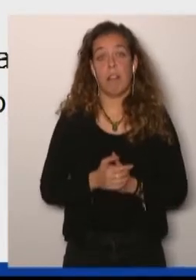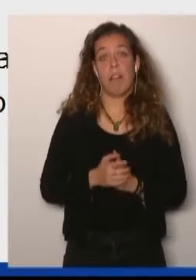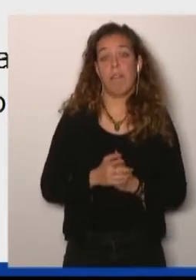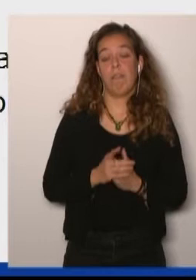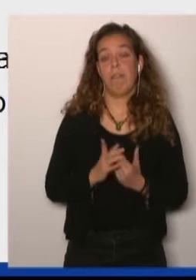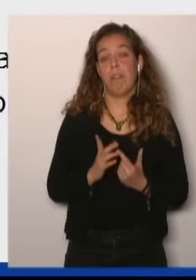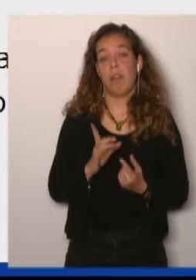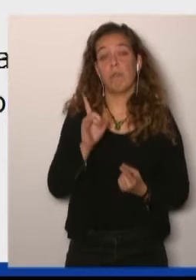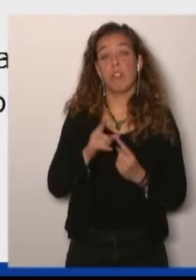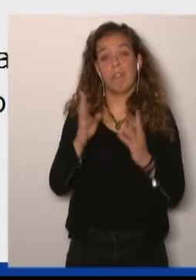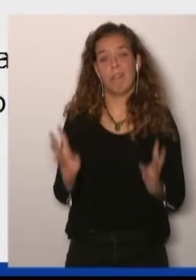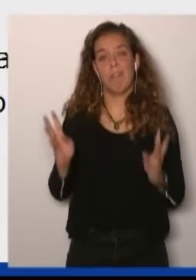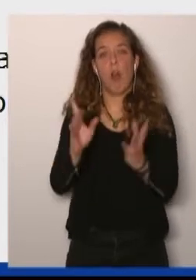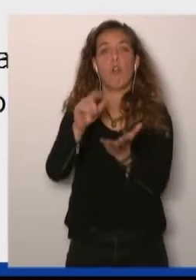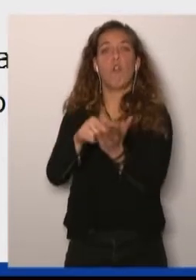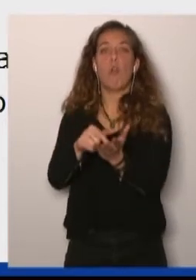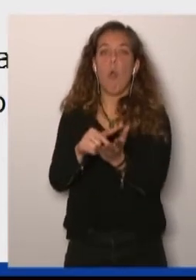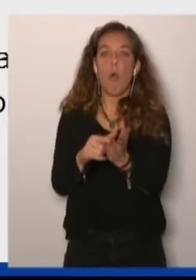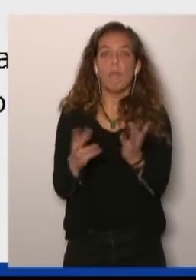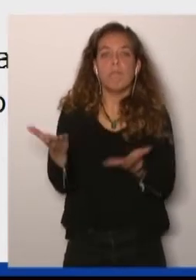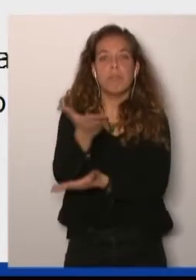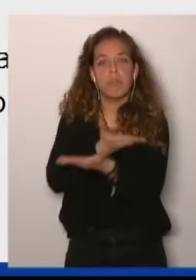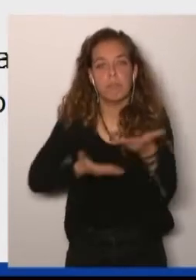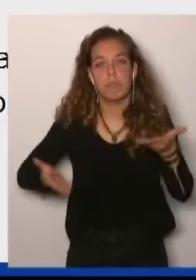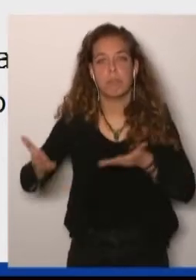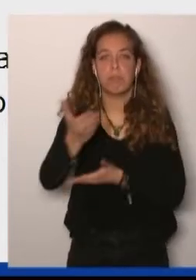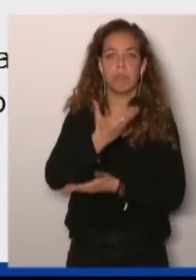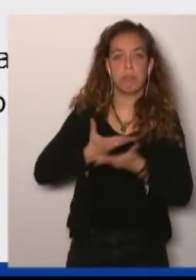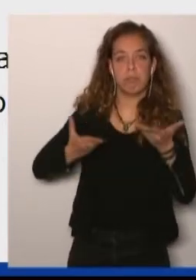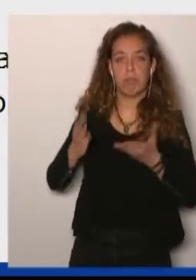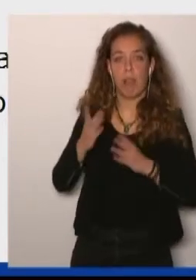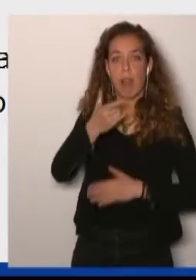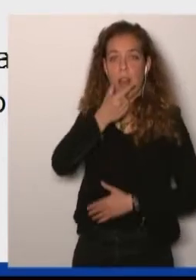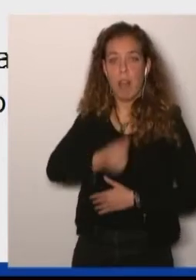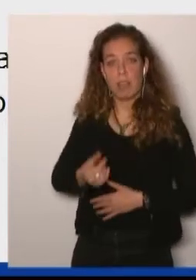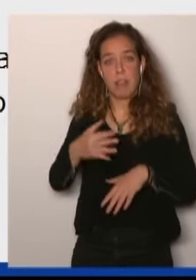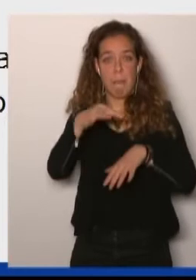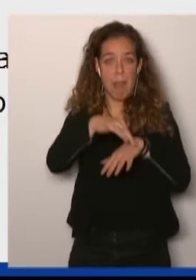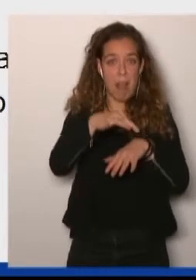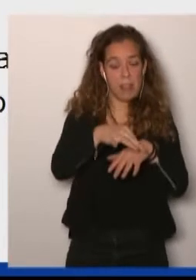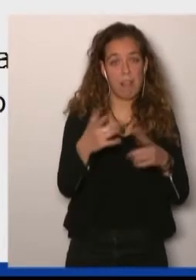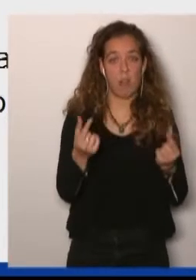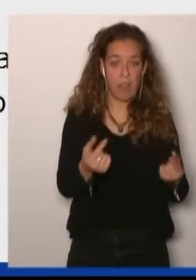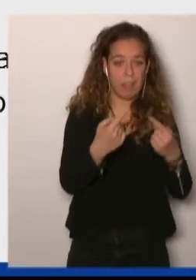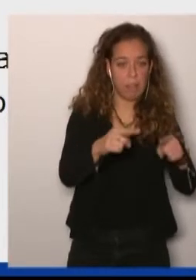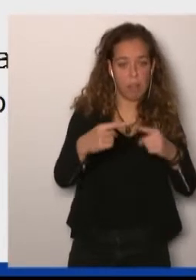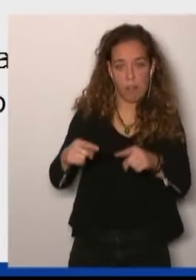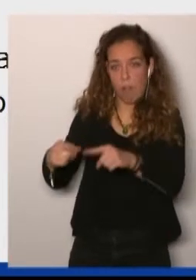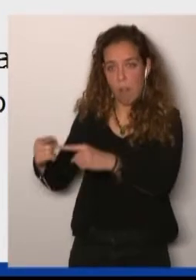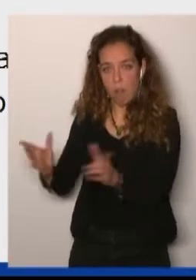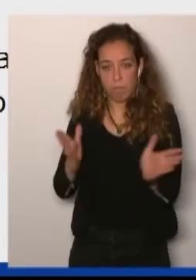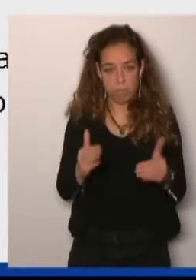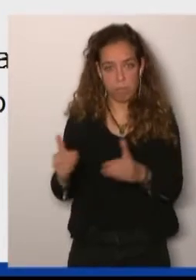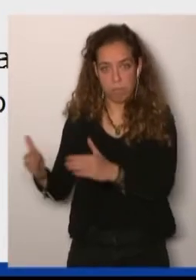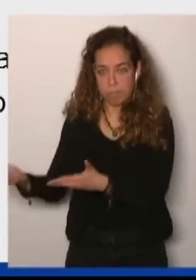a certain disease or class of compounds, with the objective to prioritize based on the ability of an